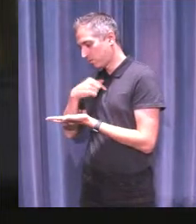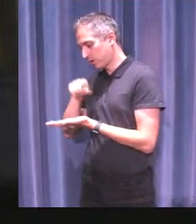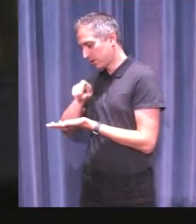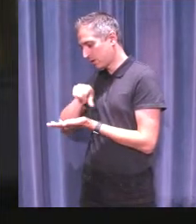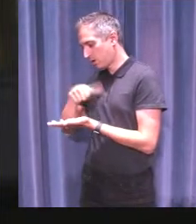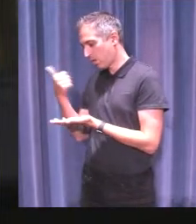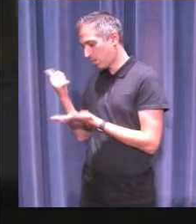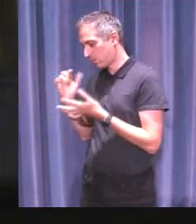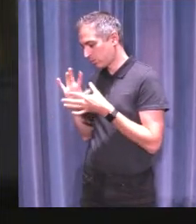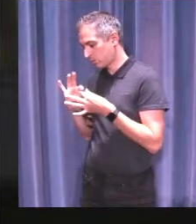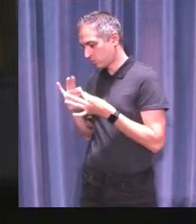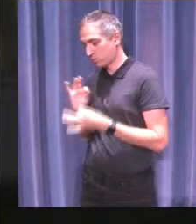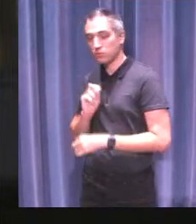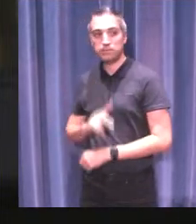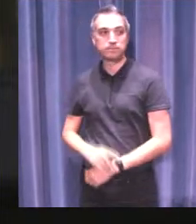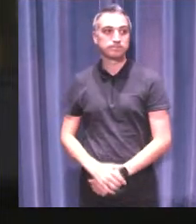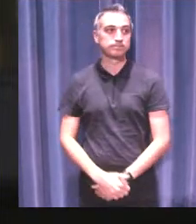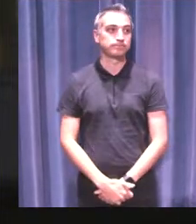time.